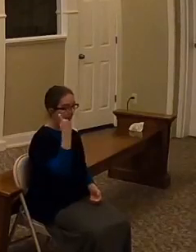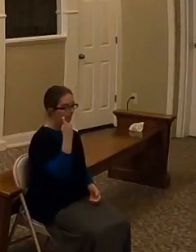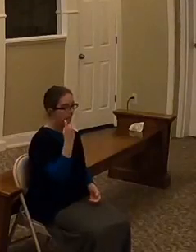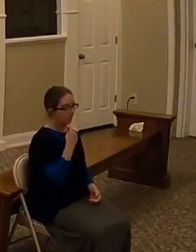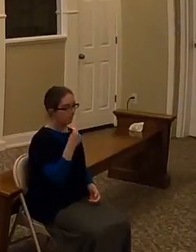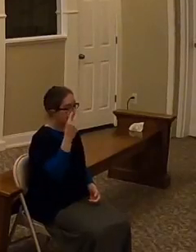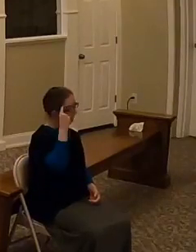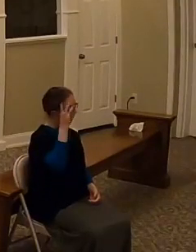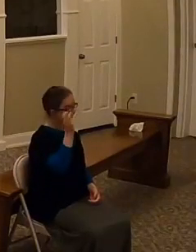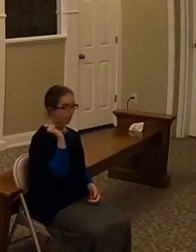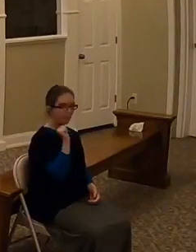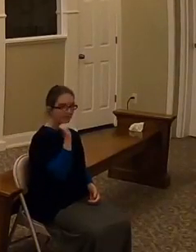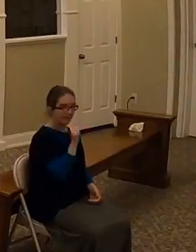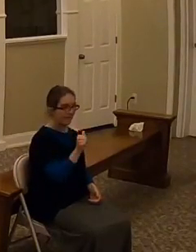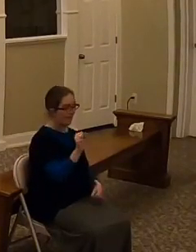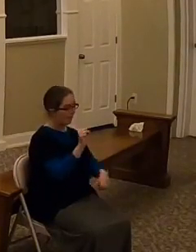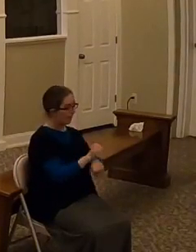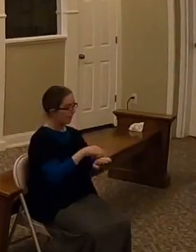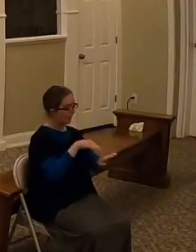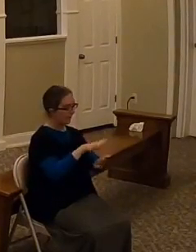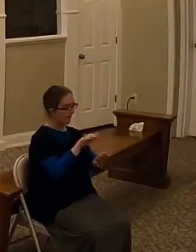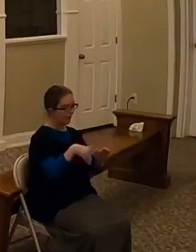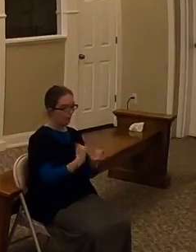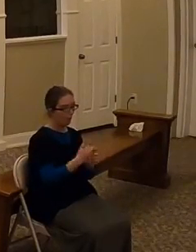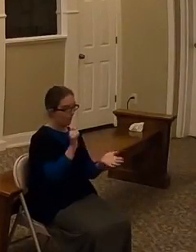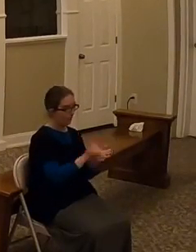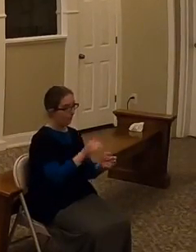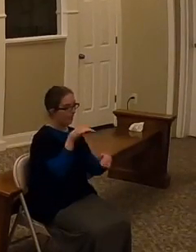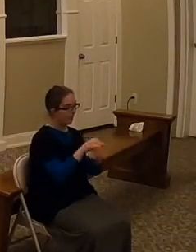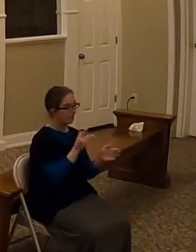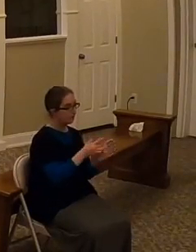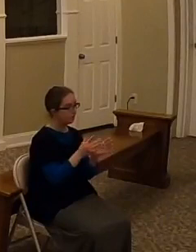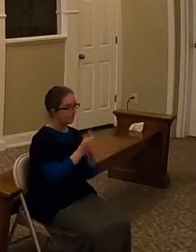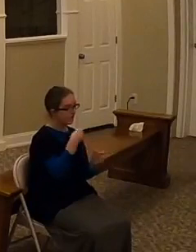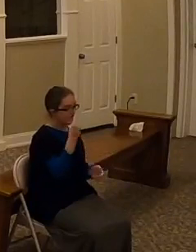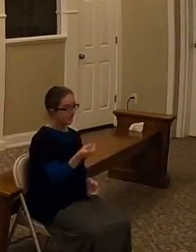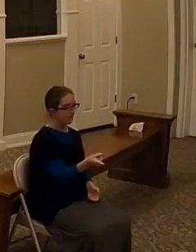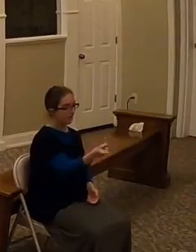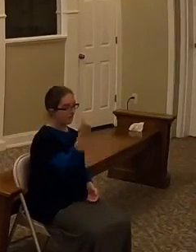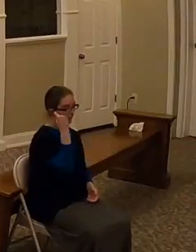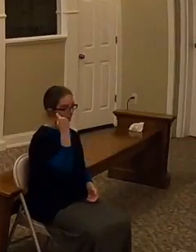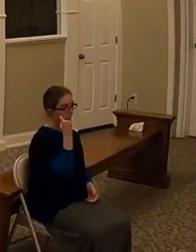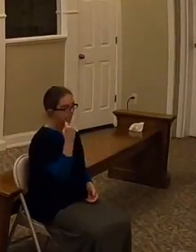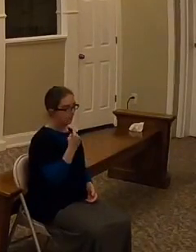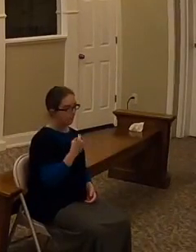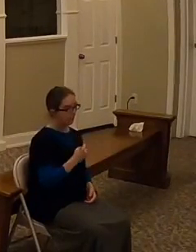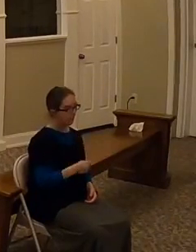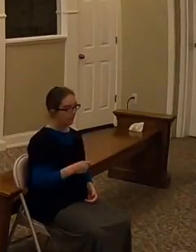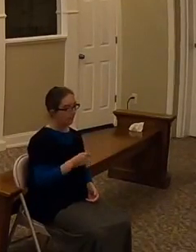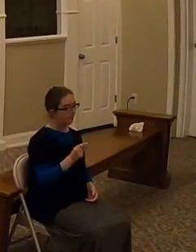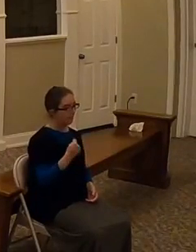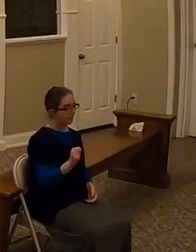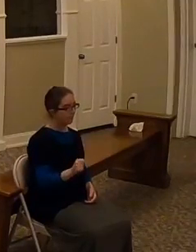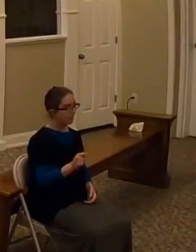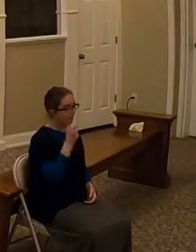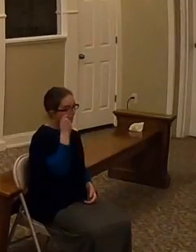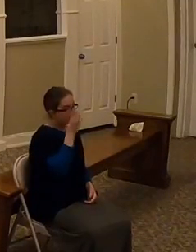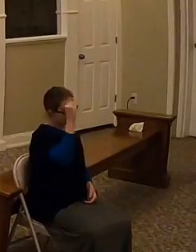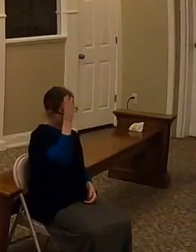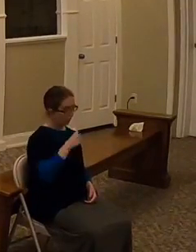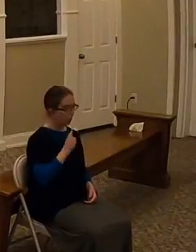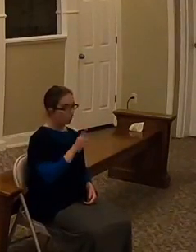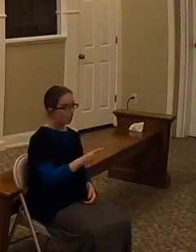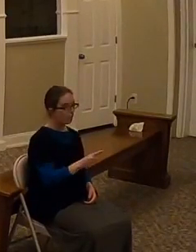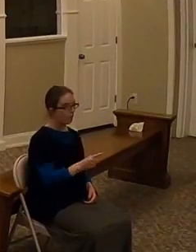Boy, his brain was not working at all that night. And Jesus said, come. Now the natural man says, you're